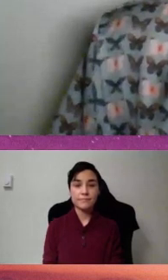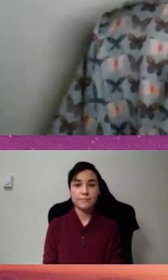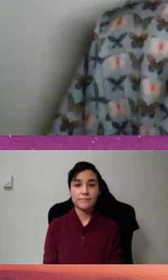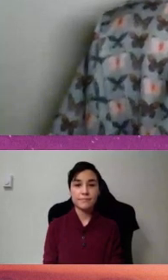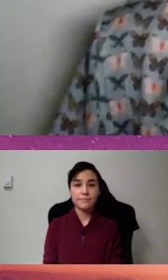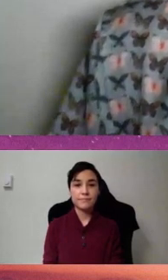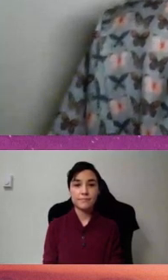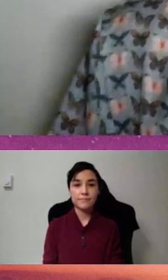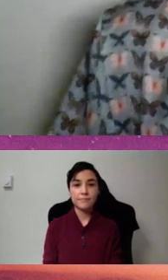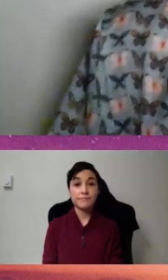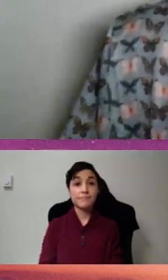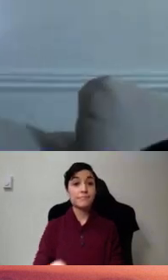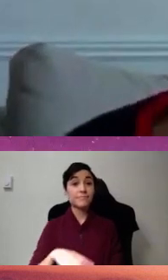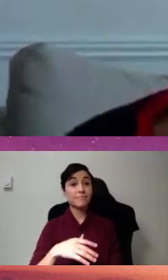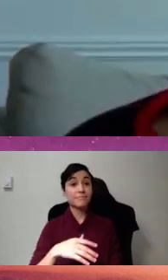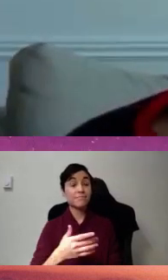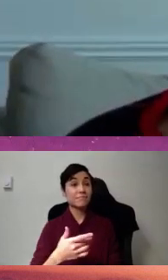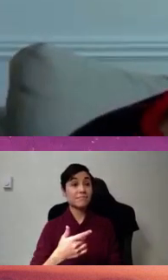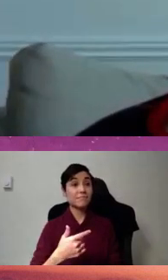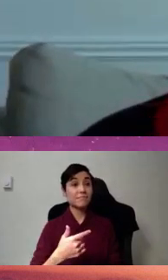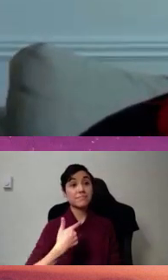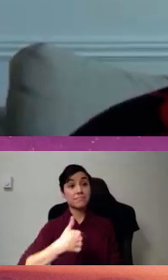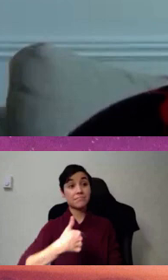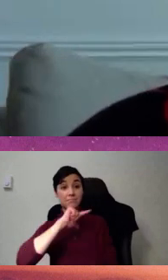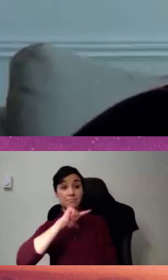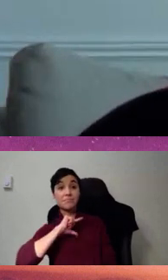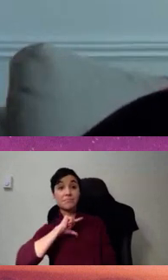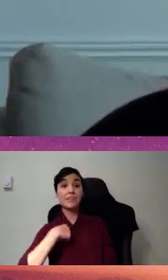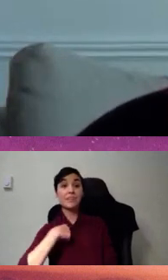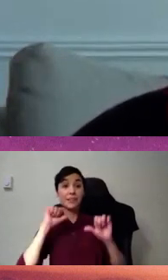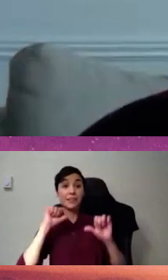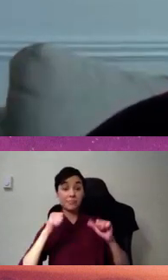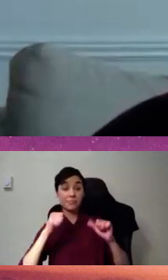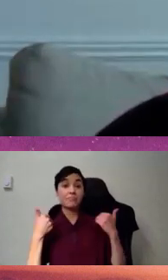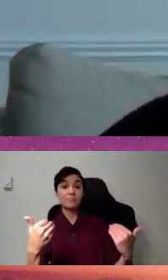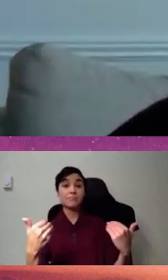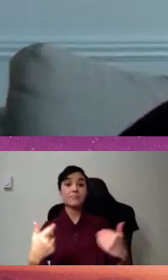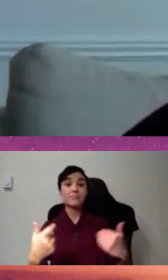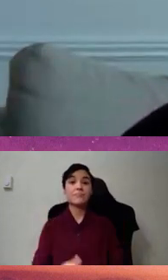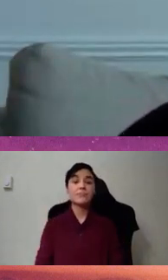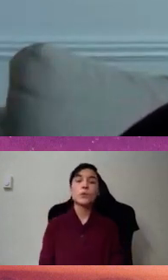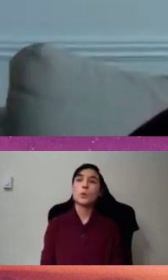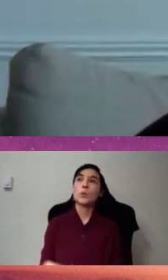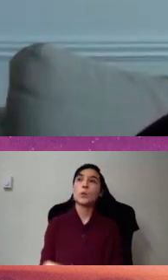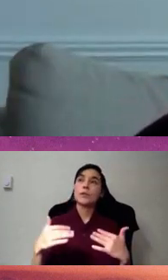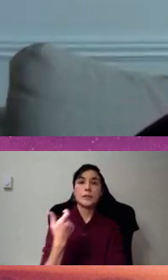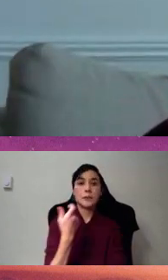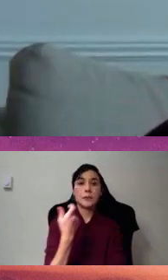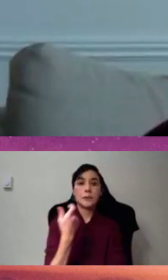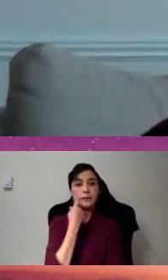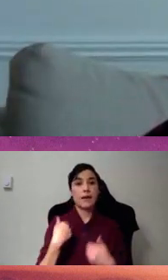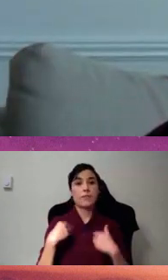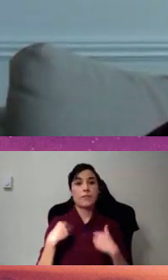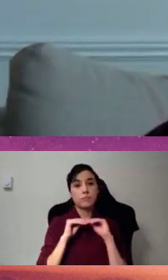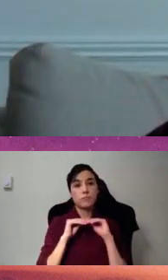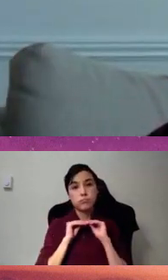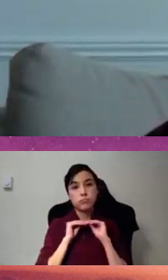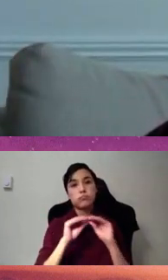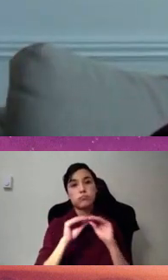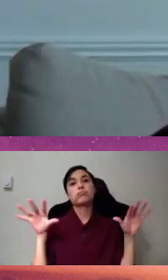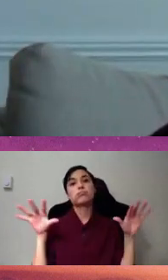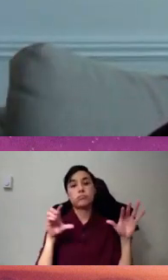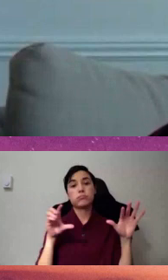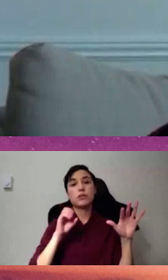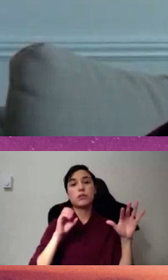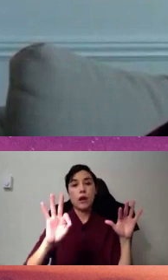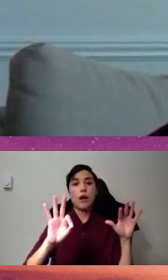I guess I can go. There's been a surge of outspoken and unapologetic display of trans and